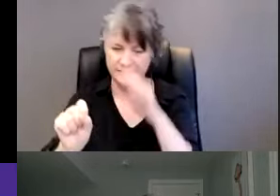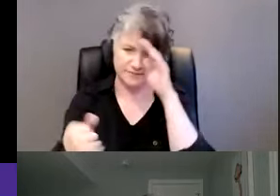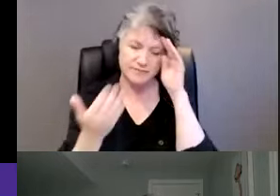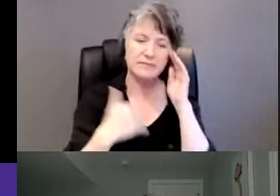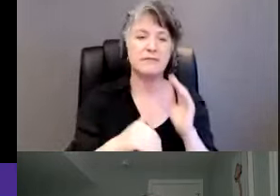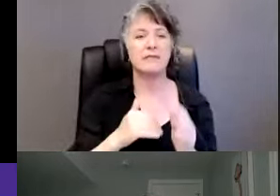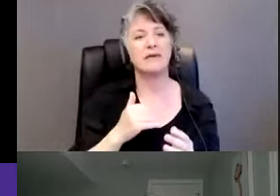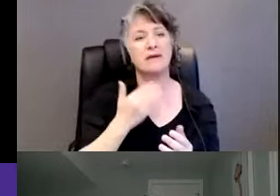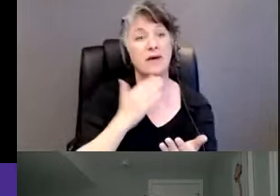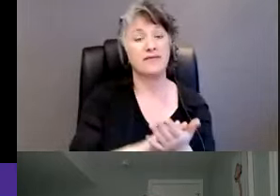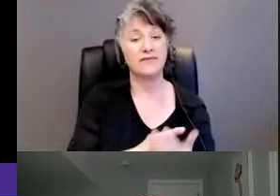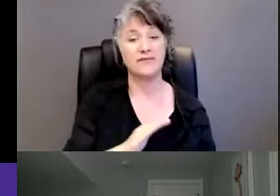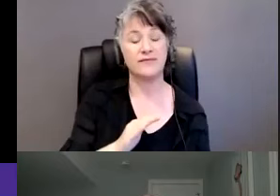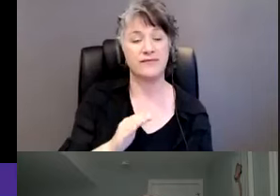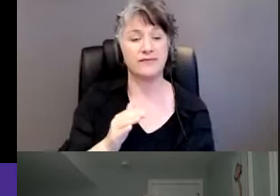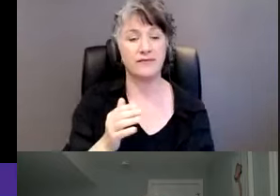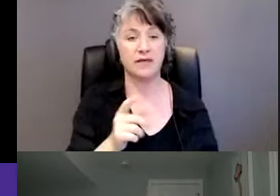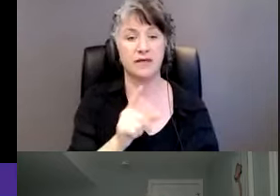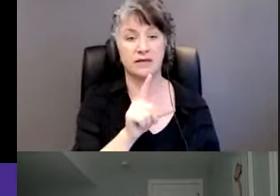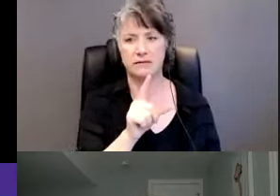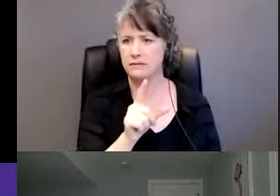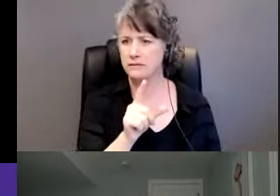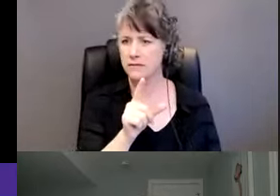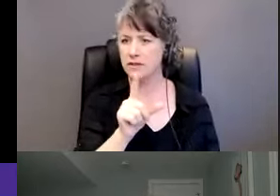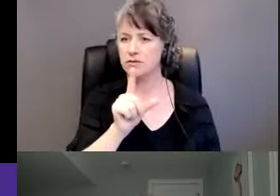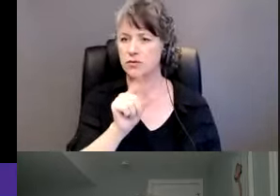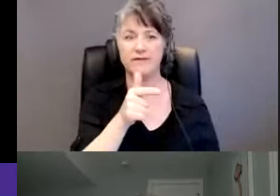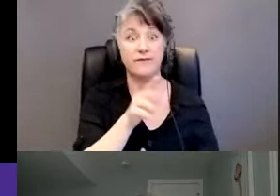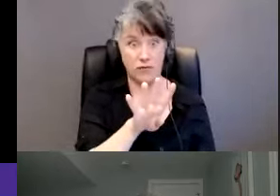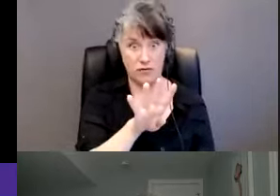on the MOCA, as well as an 11 out of 15 on the GDS.